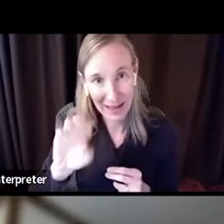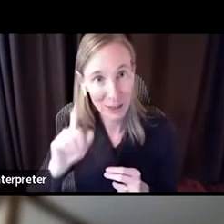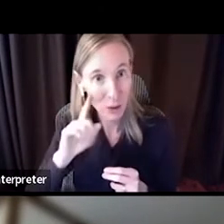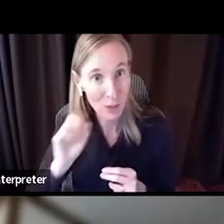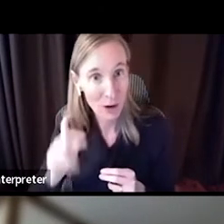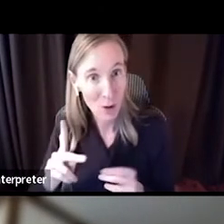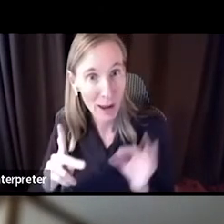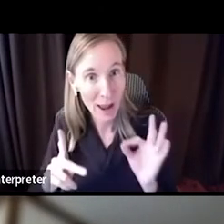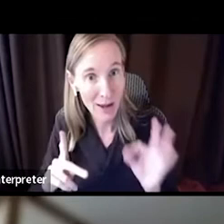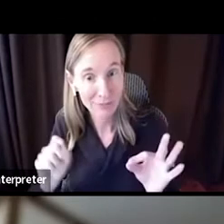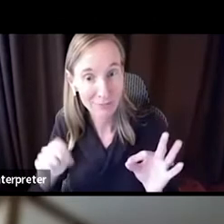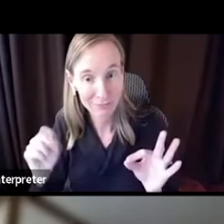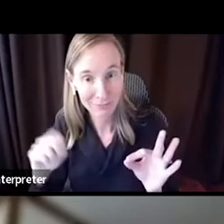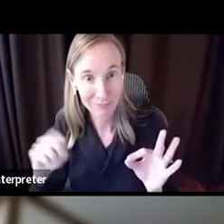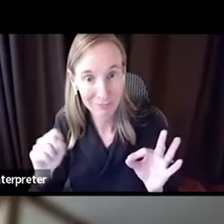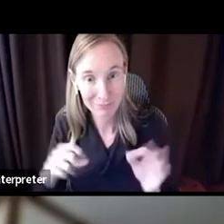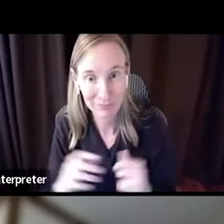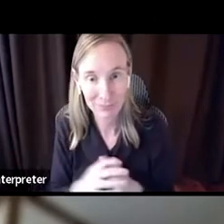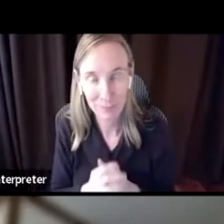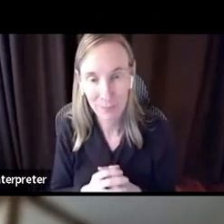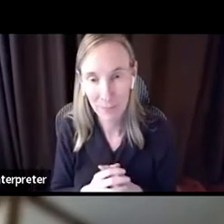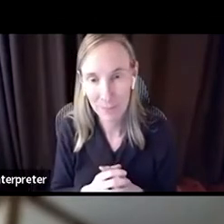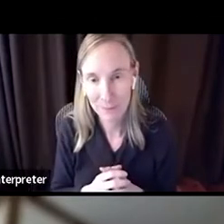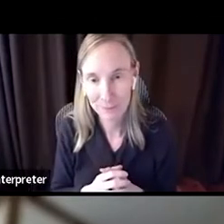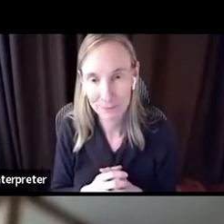still? I believe Yes.